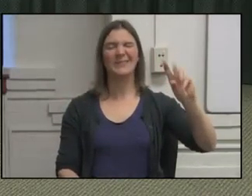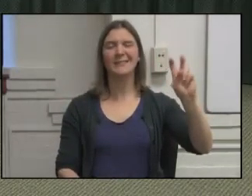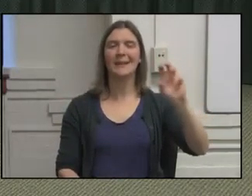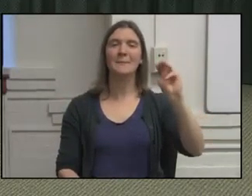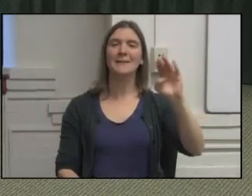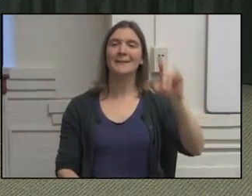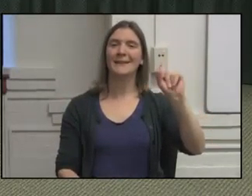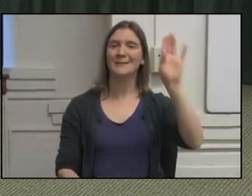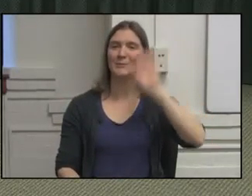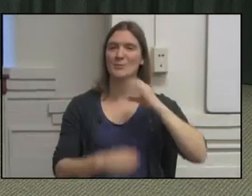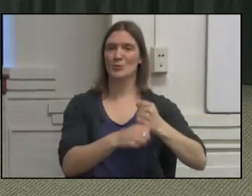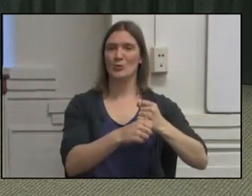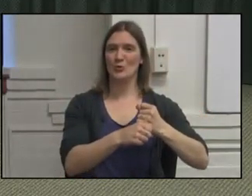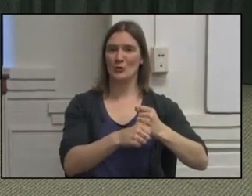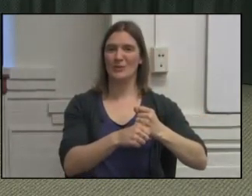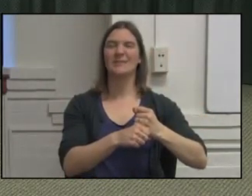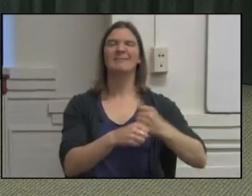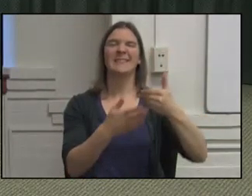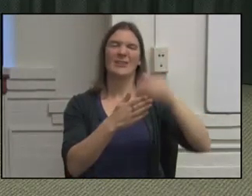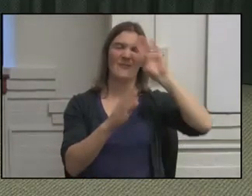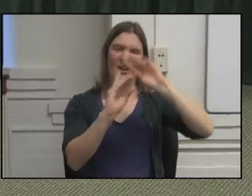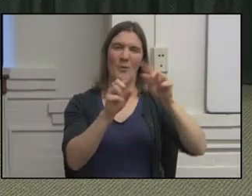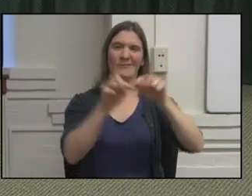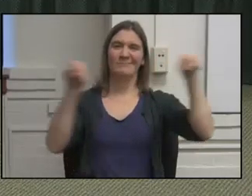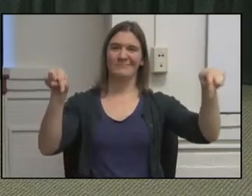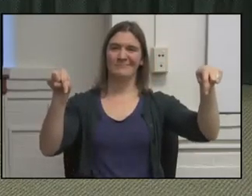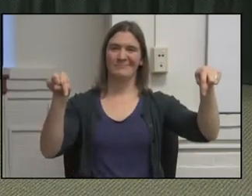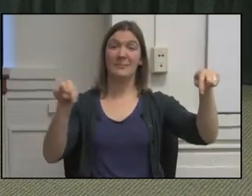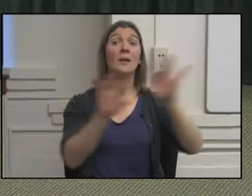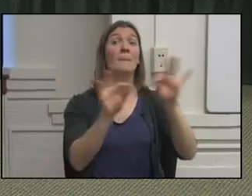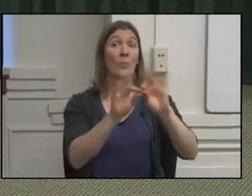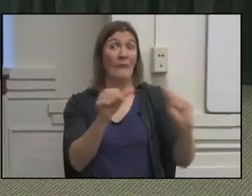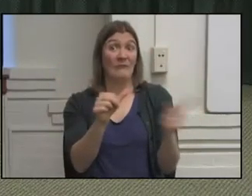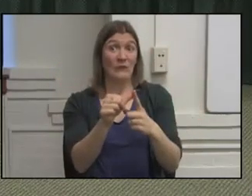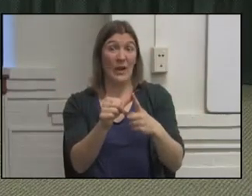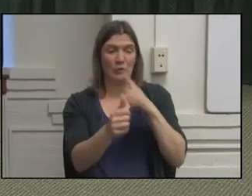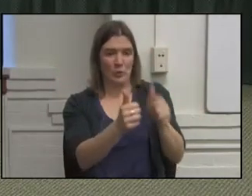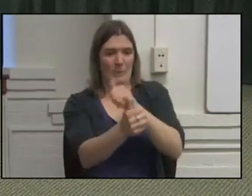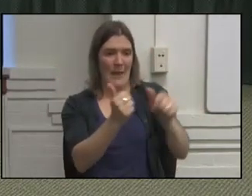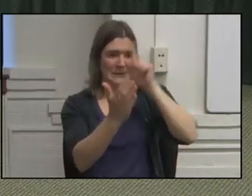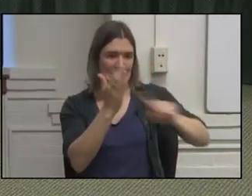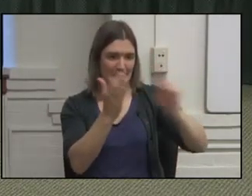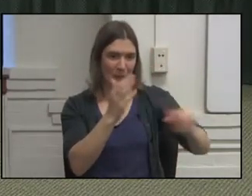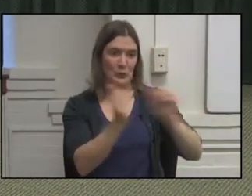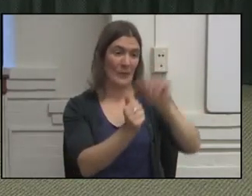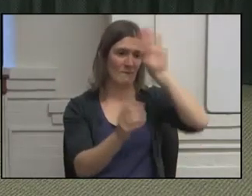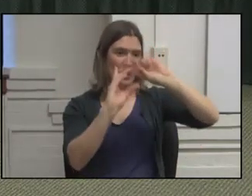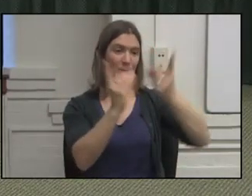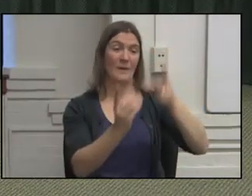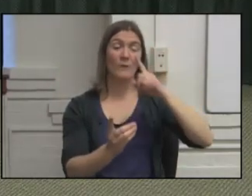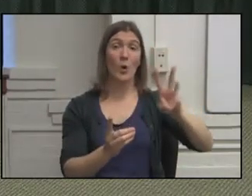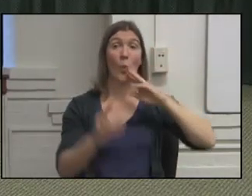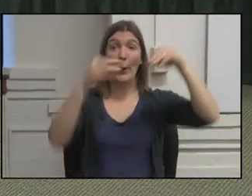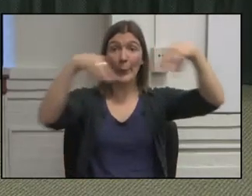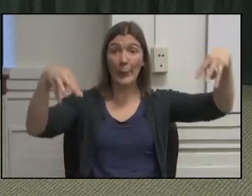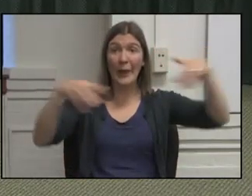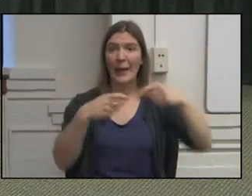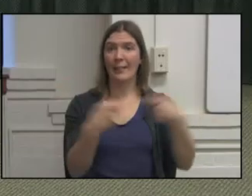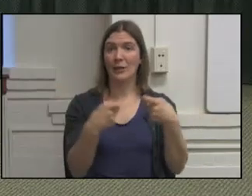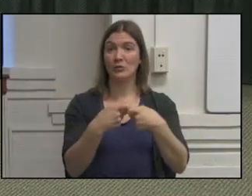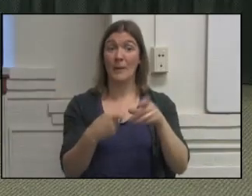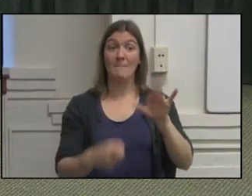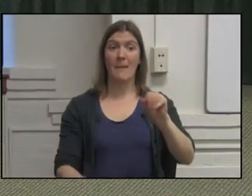DBA McNeill's Brewery, on the condition that sprinkler system repairs pass inspection by the Brattleboro Fire Department no later than